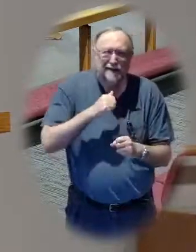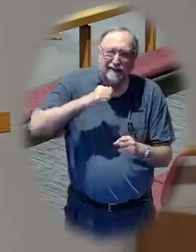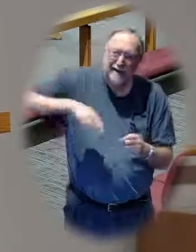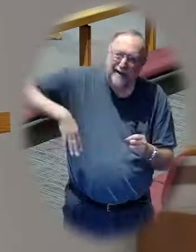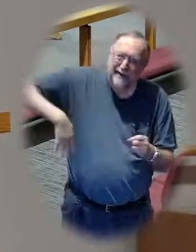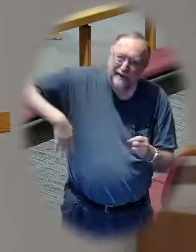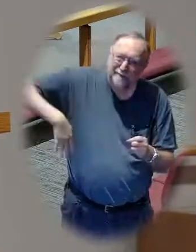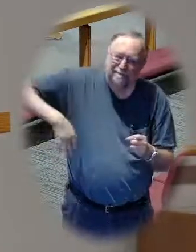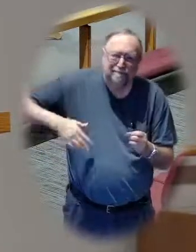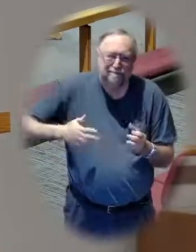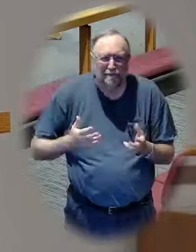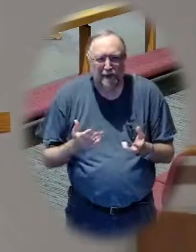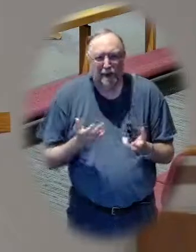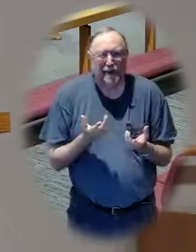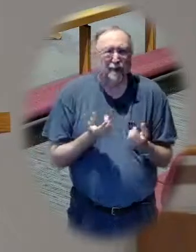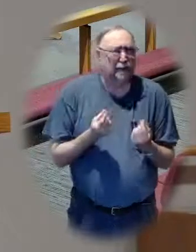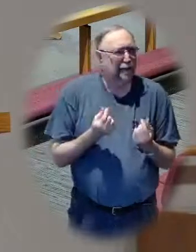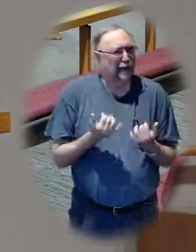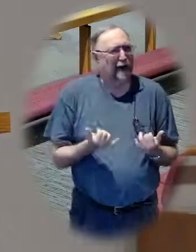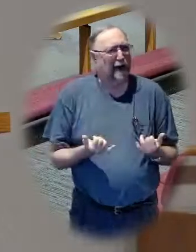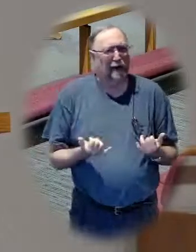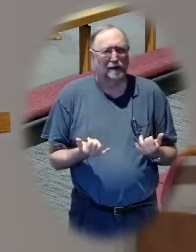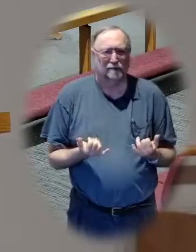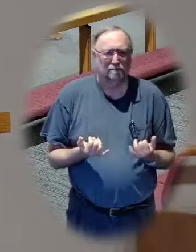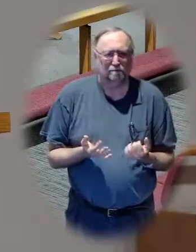yet, and what do we do now?